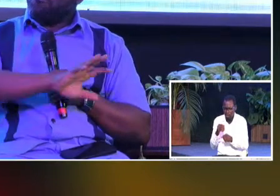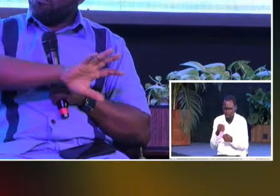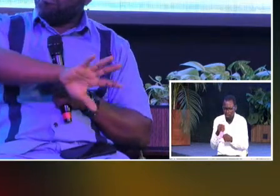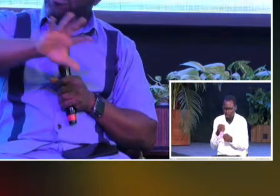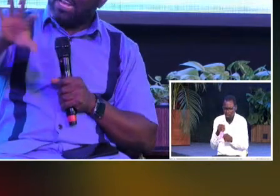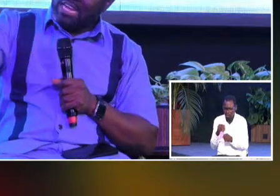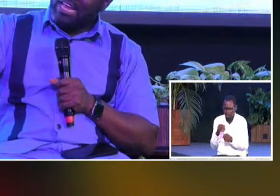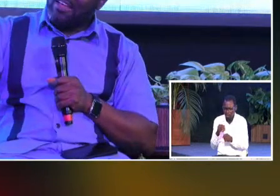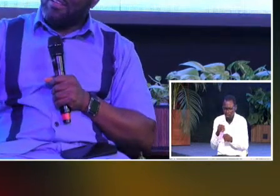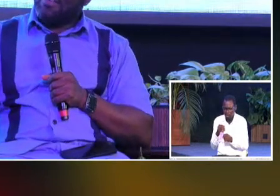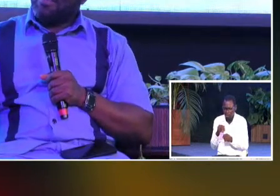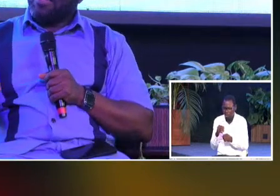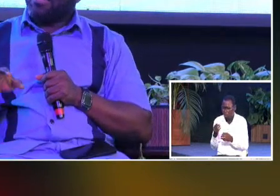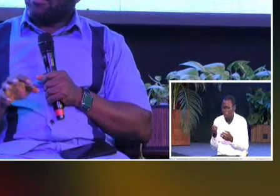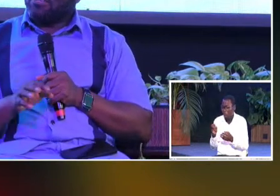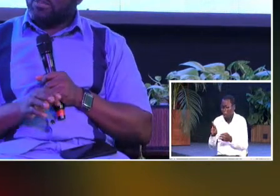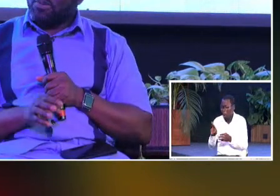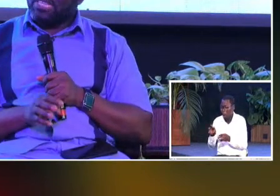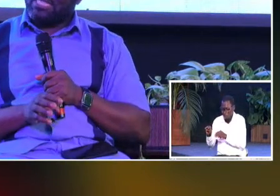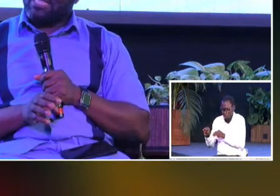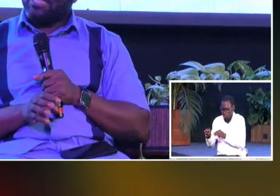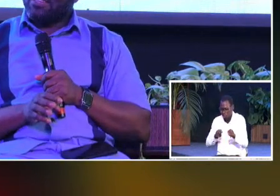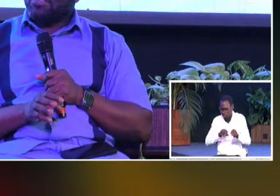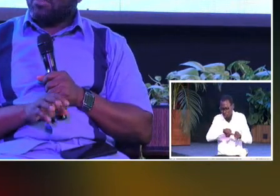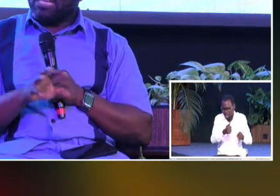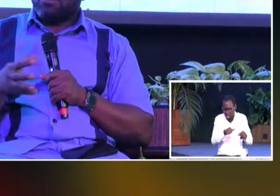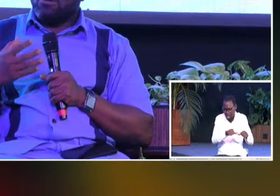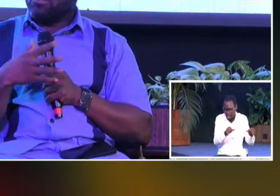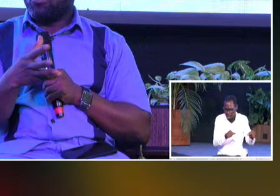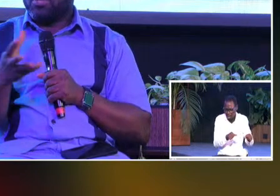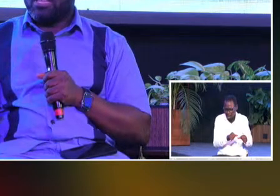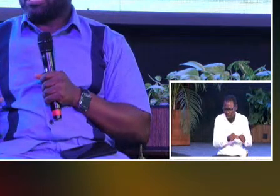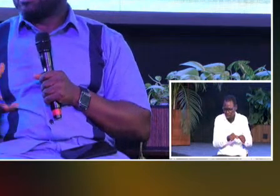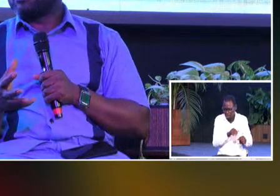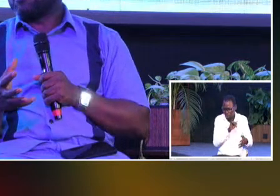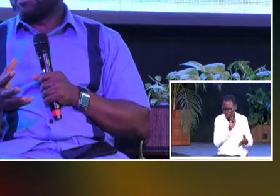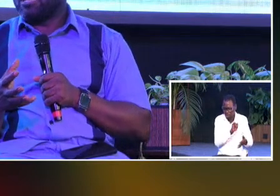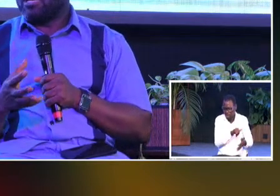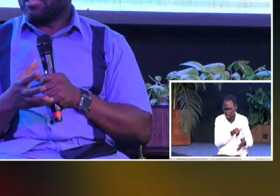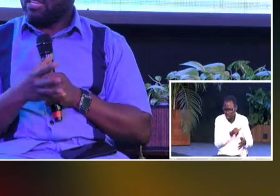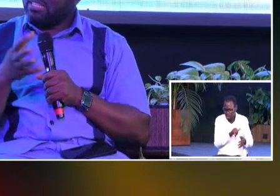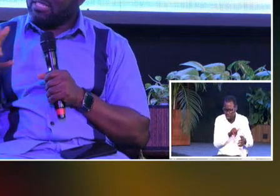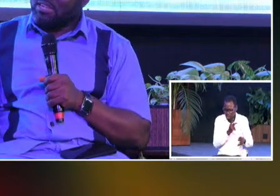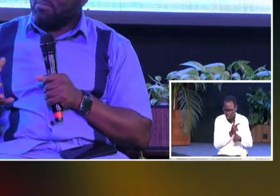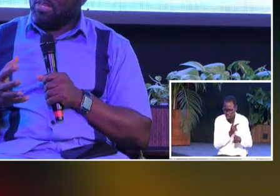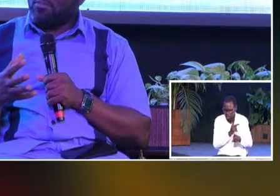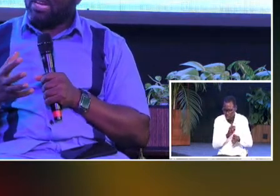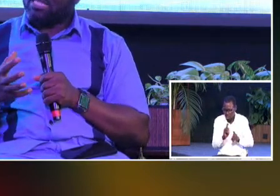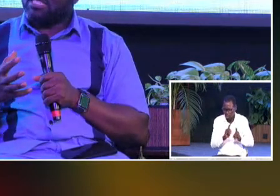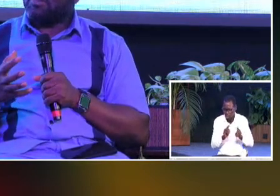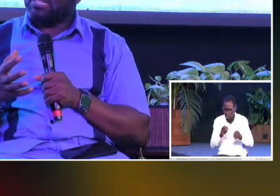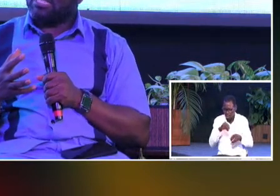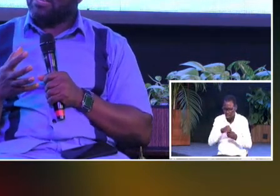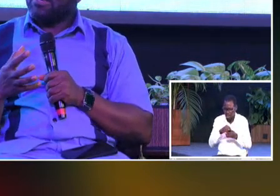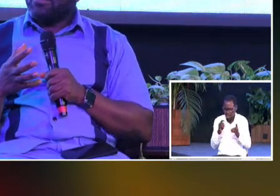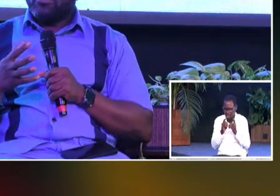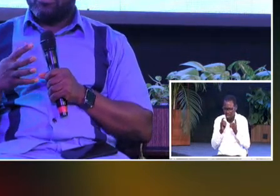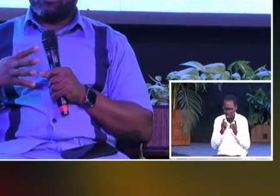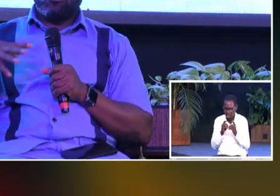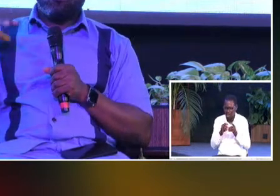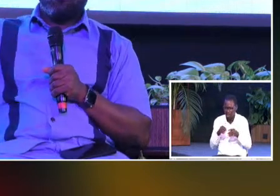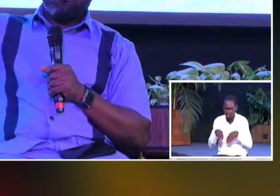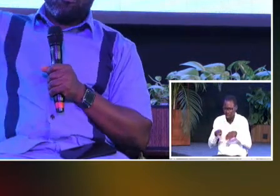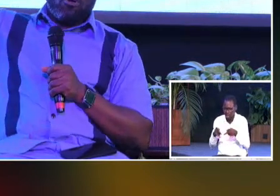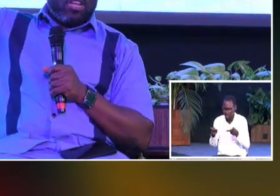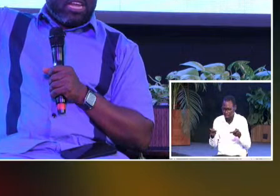or move to another, you know, space. So that's what we do within that, the digital marketing space.